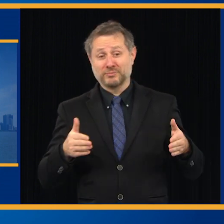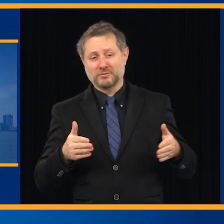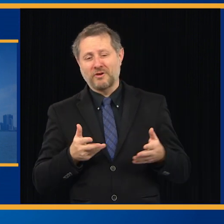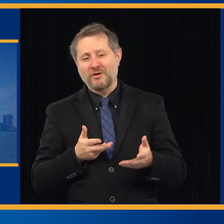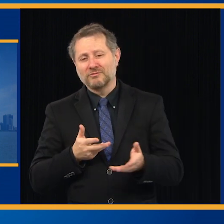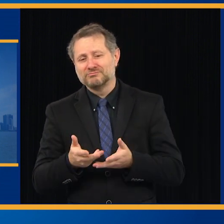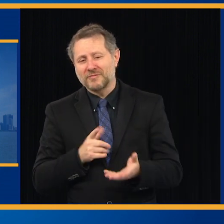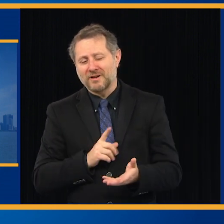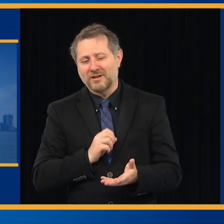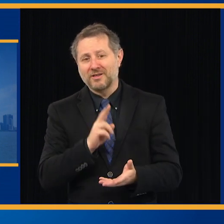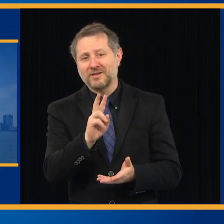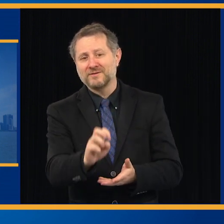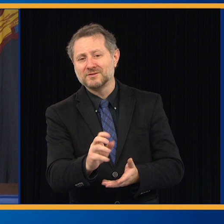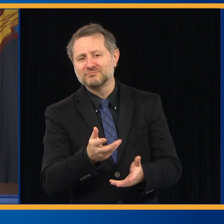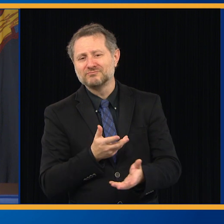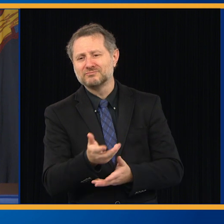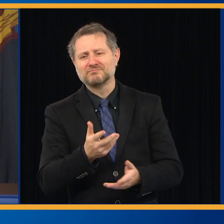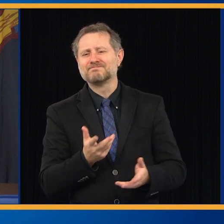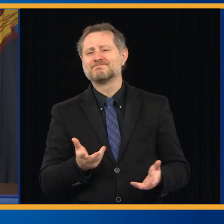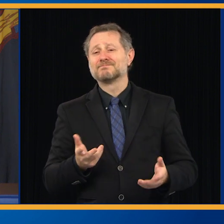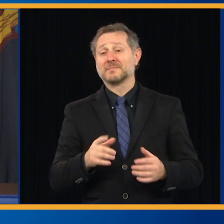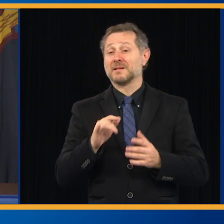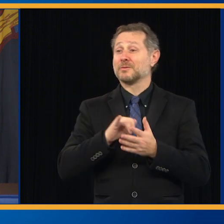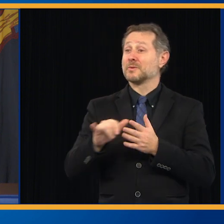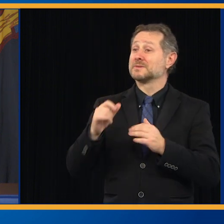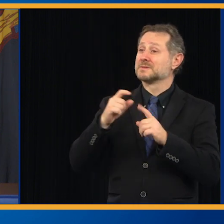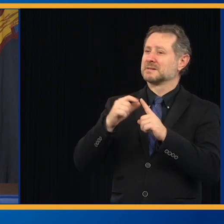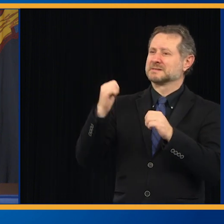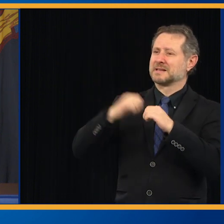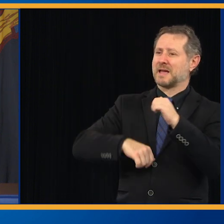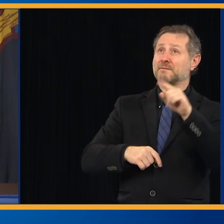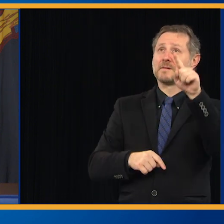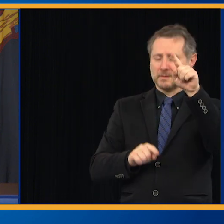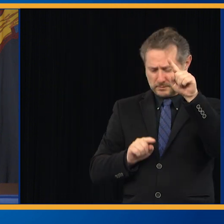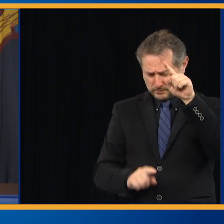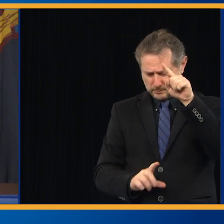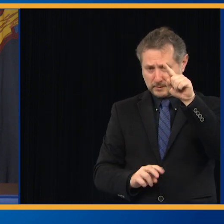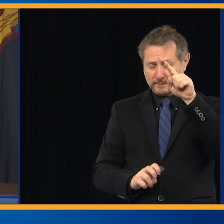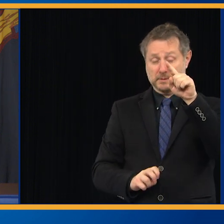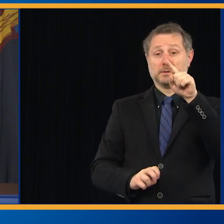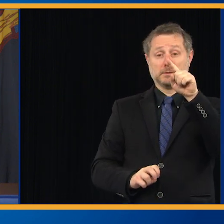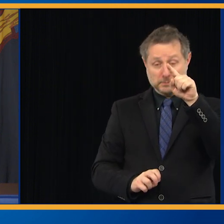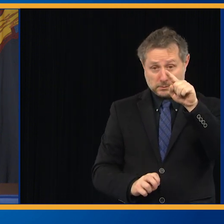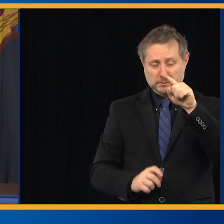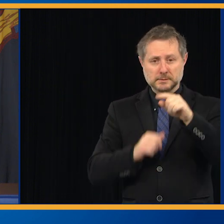put it with New York tough. It's not easy to talk about love. I need love to